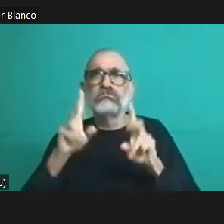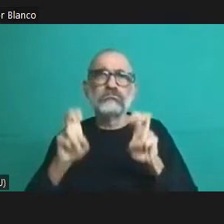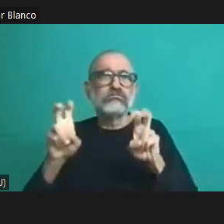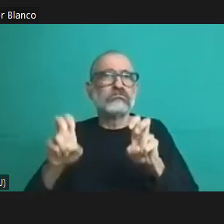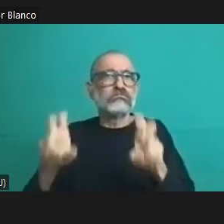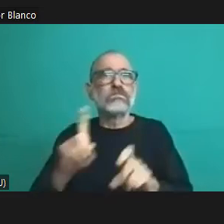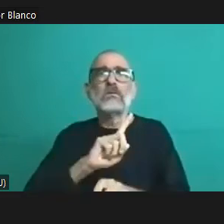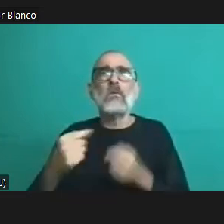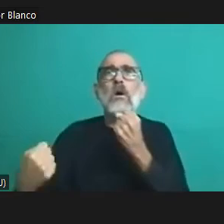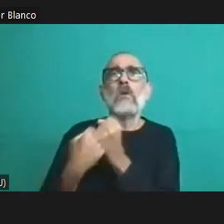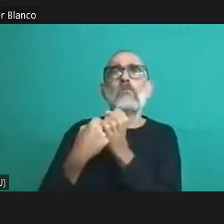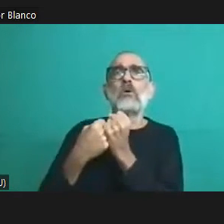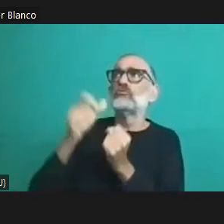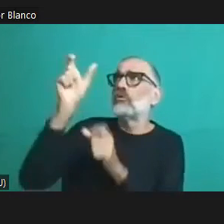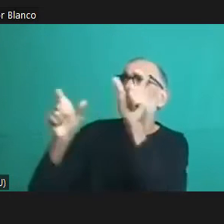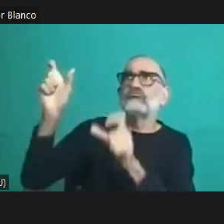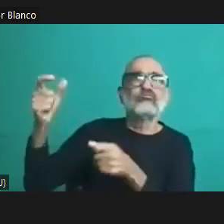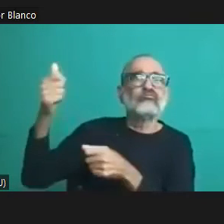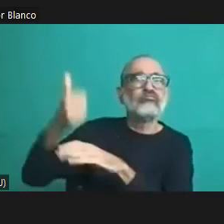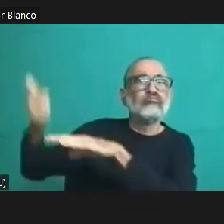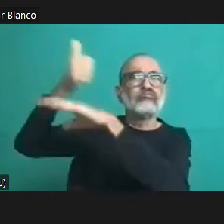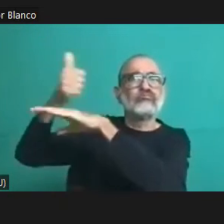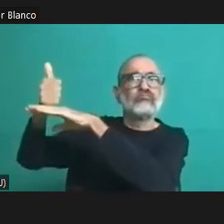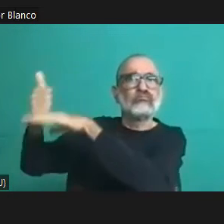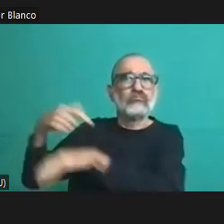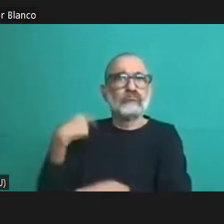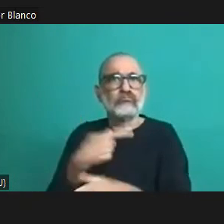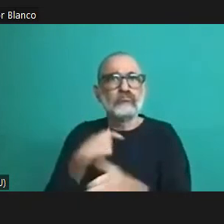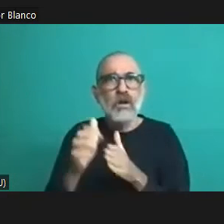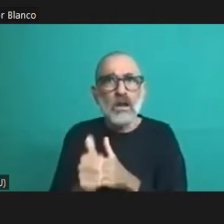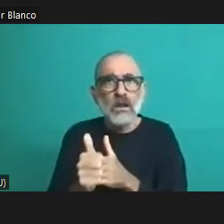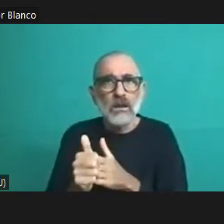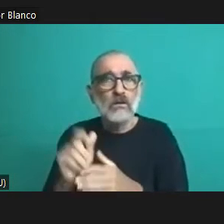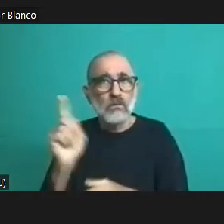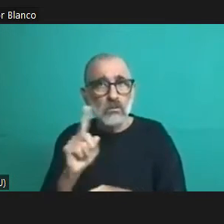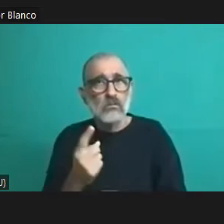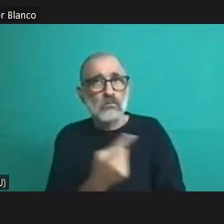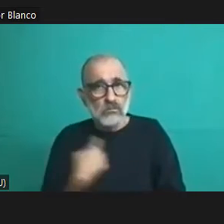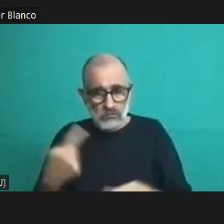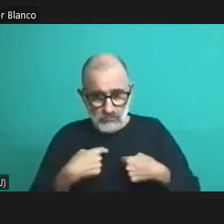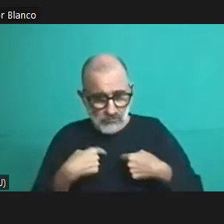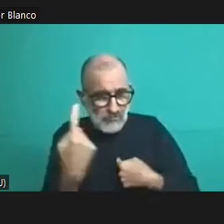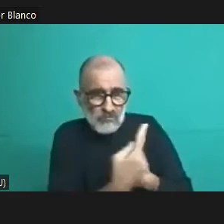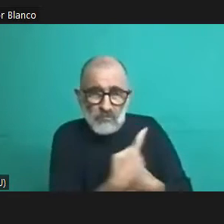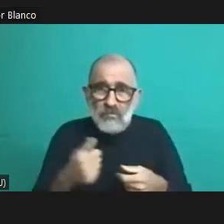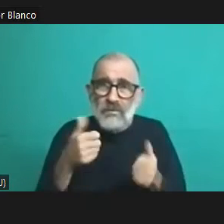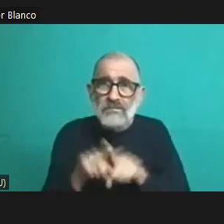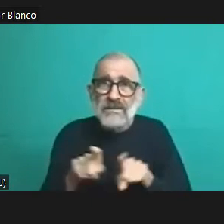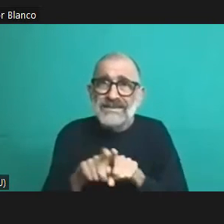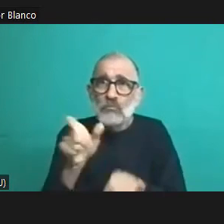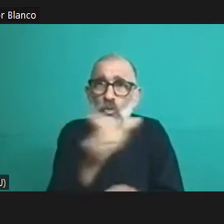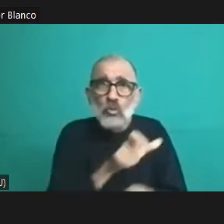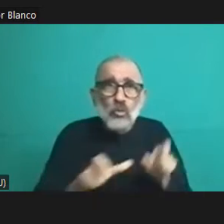that will help push us forward, we really cannot accomplish a change. But